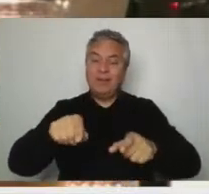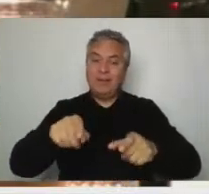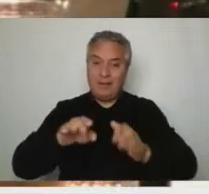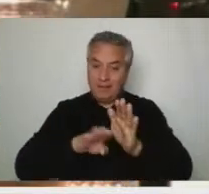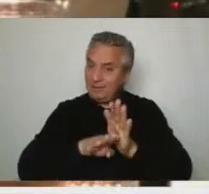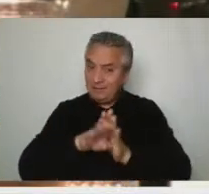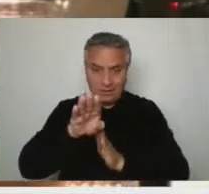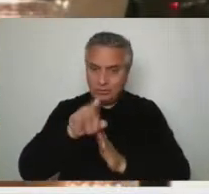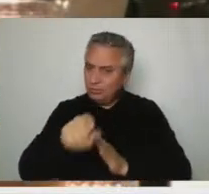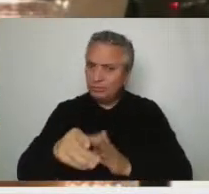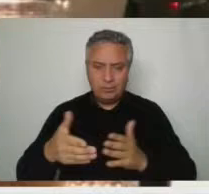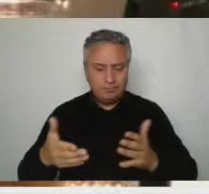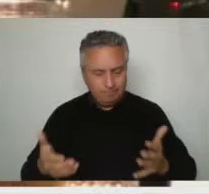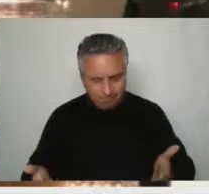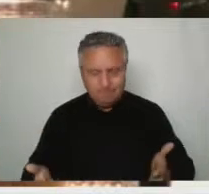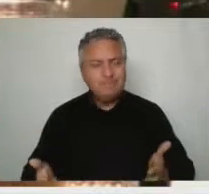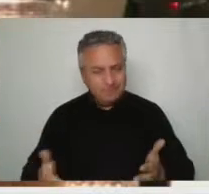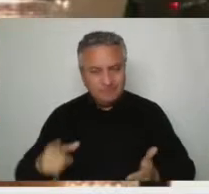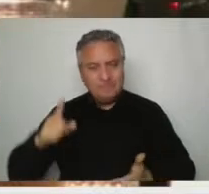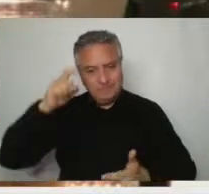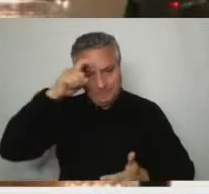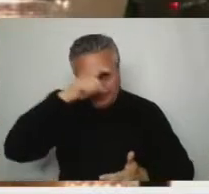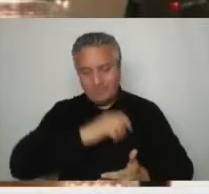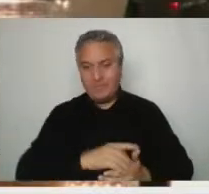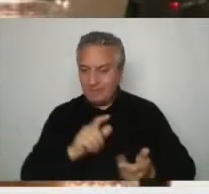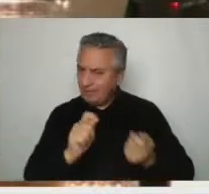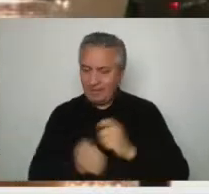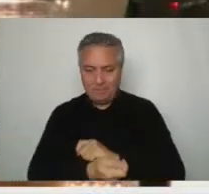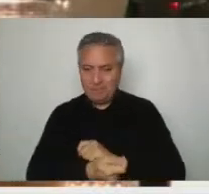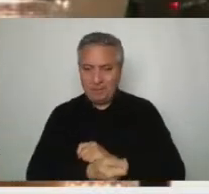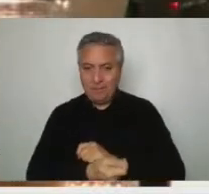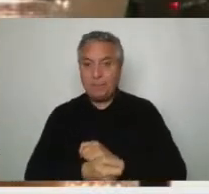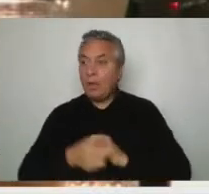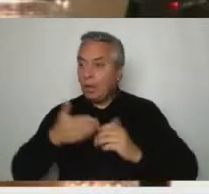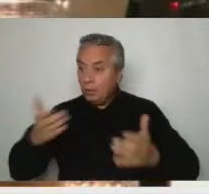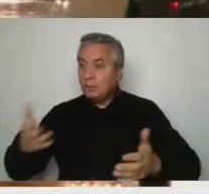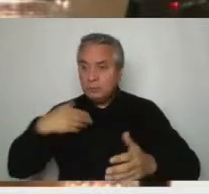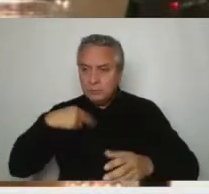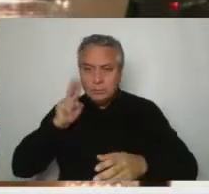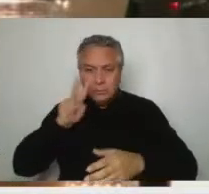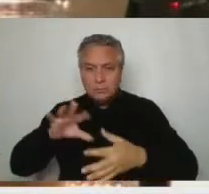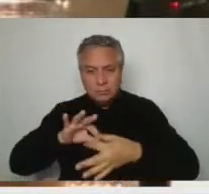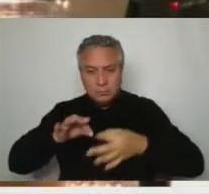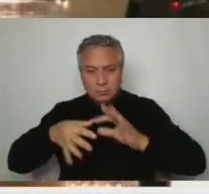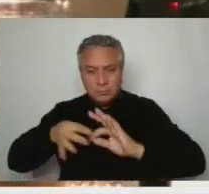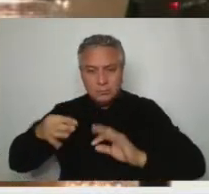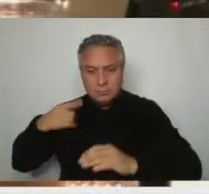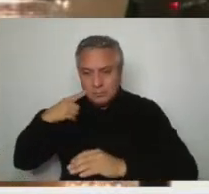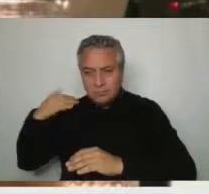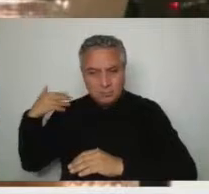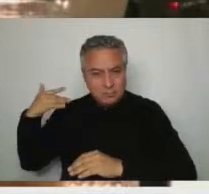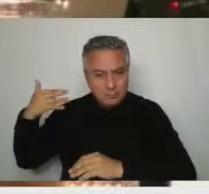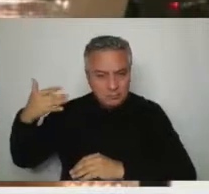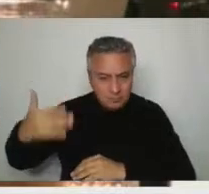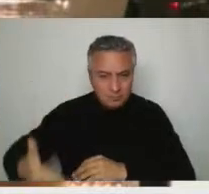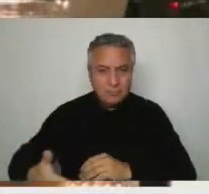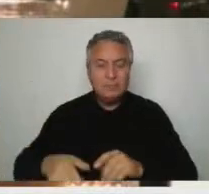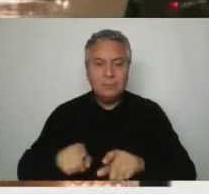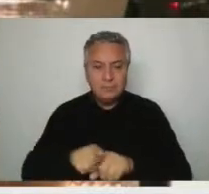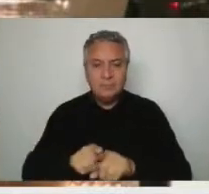development nowadays. And history also shows that social progress has never been